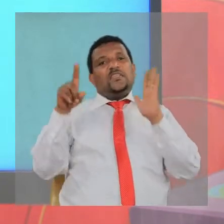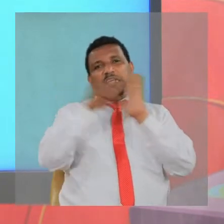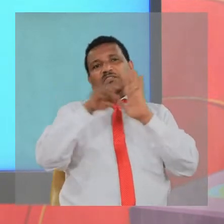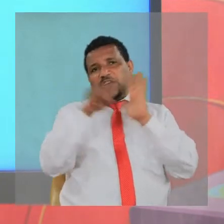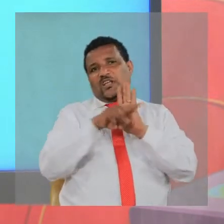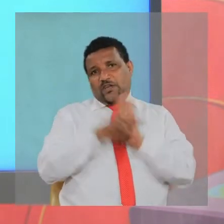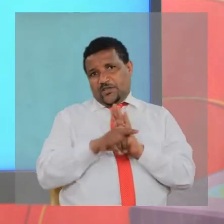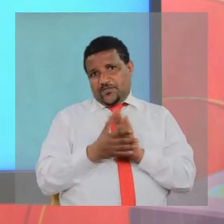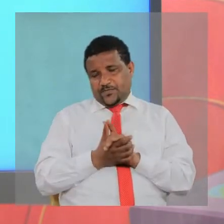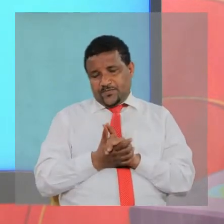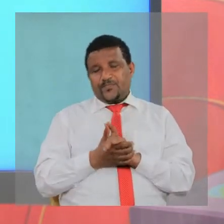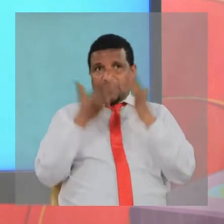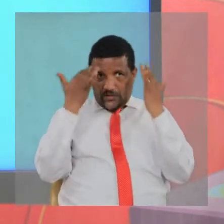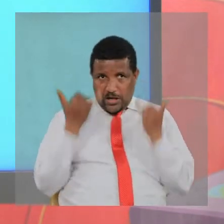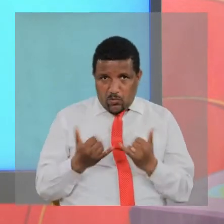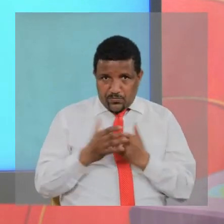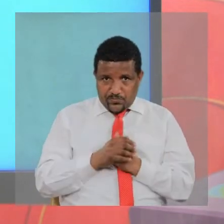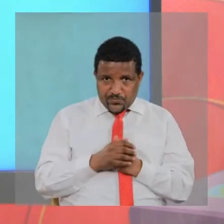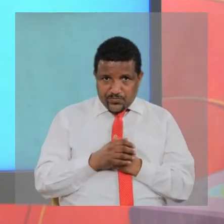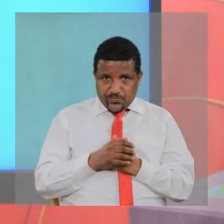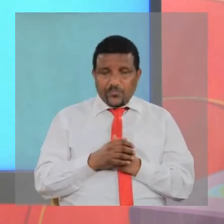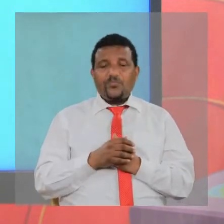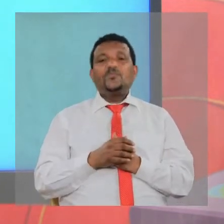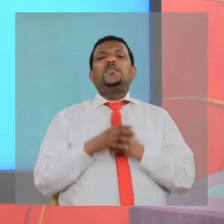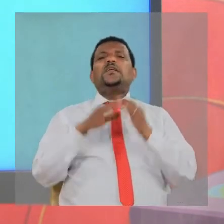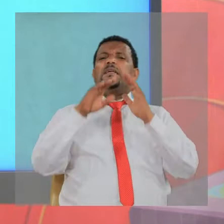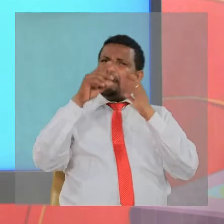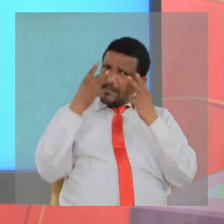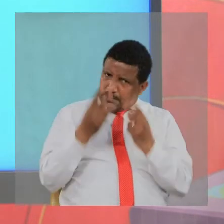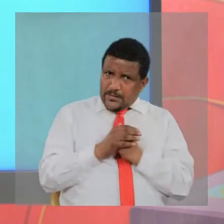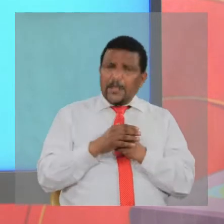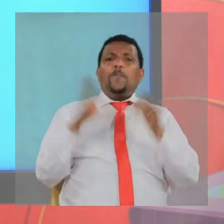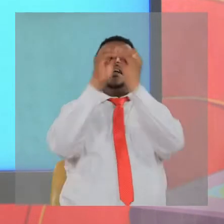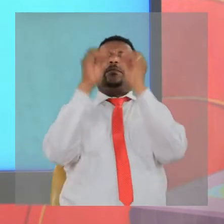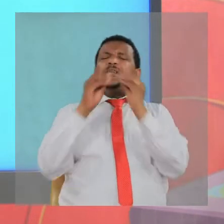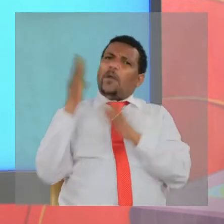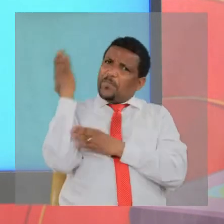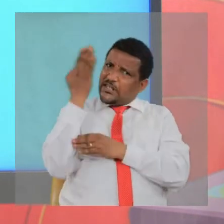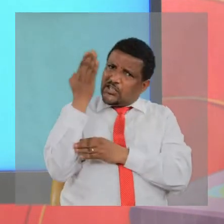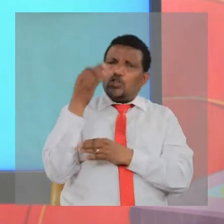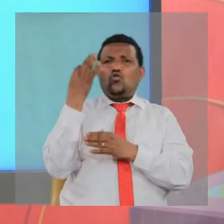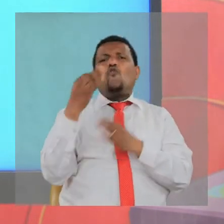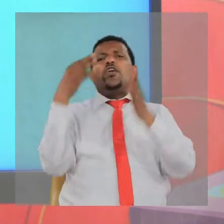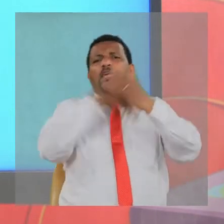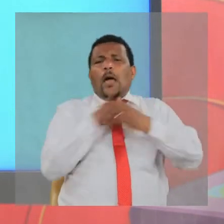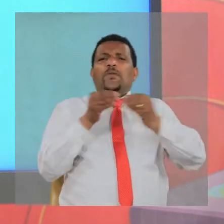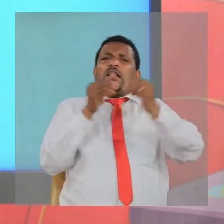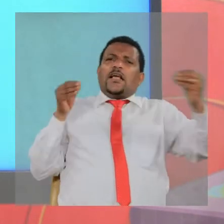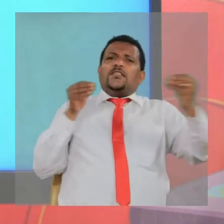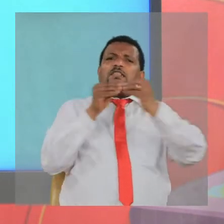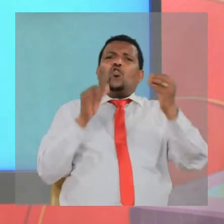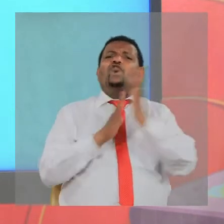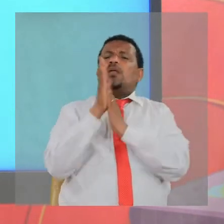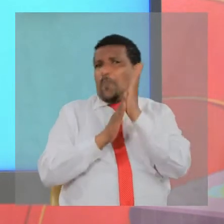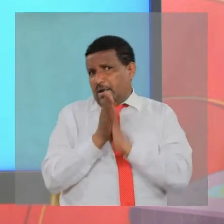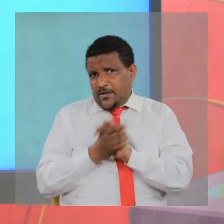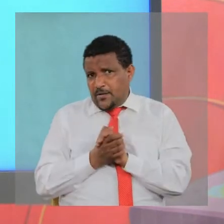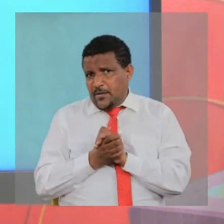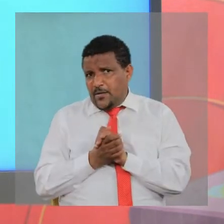negative. Now, let's see the mathematical presentation of the income elasticity of